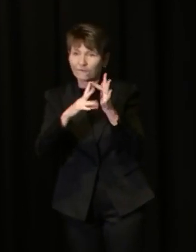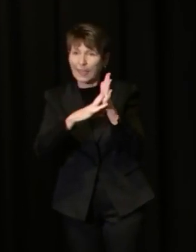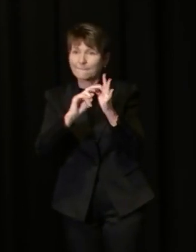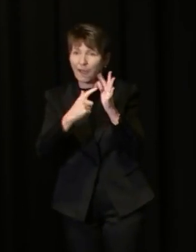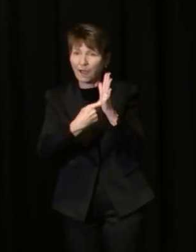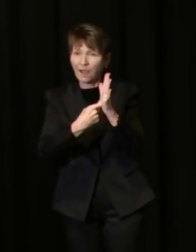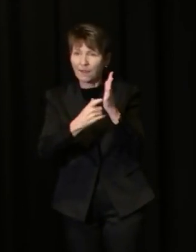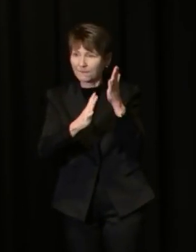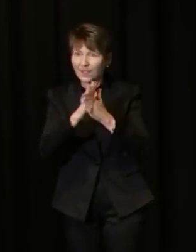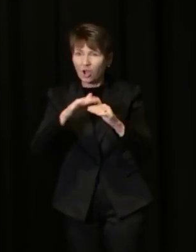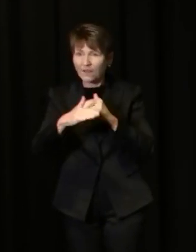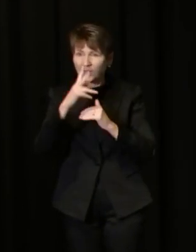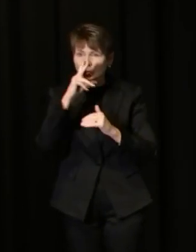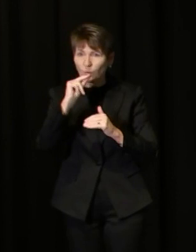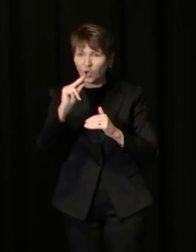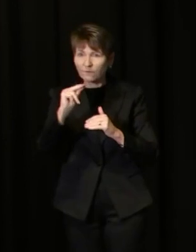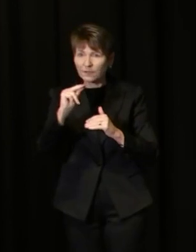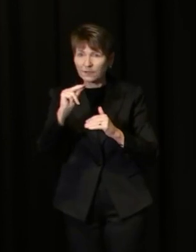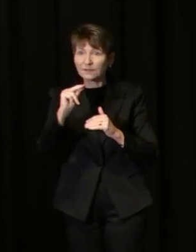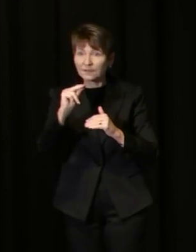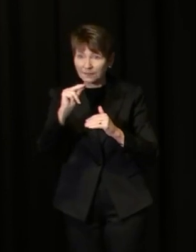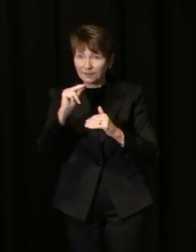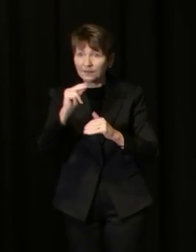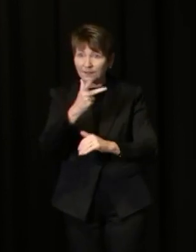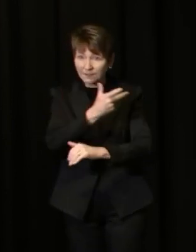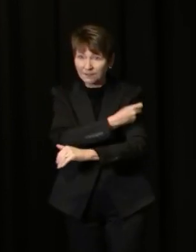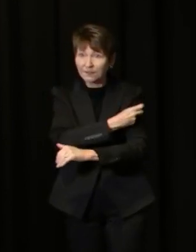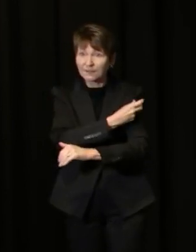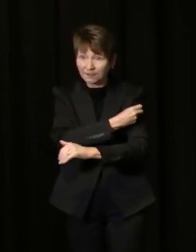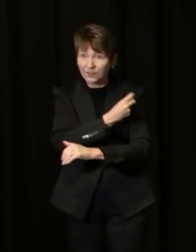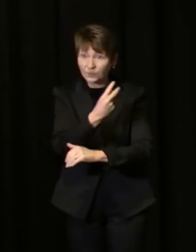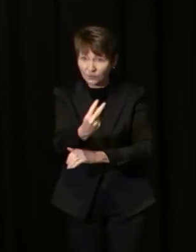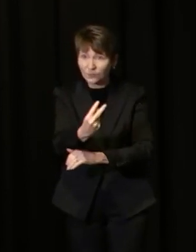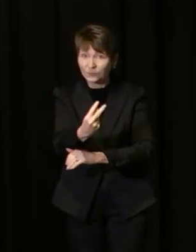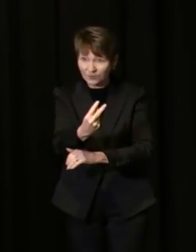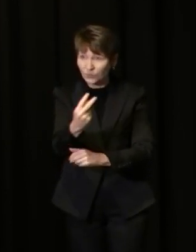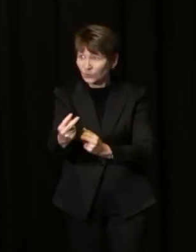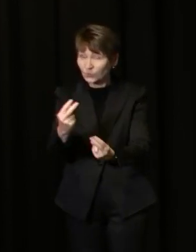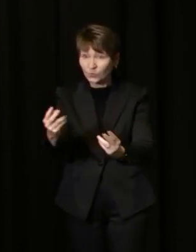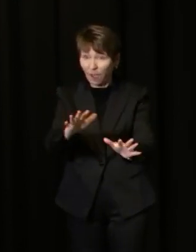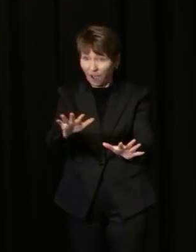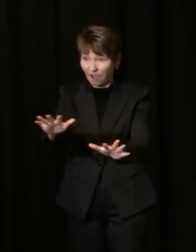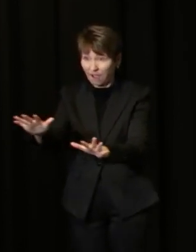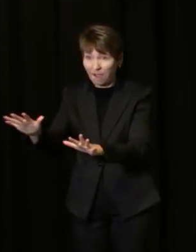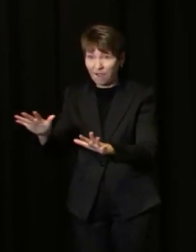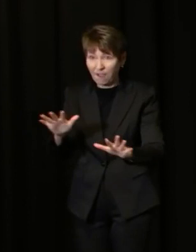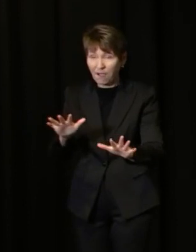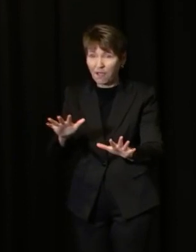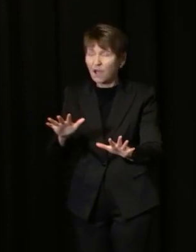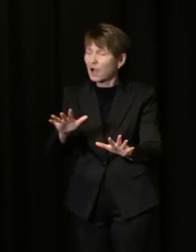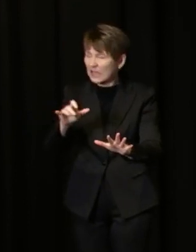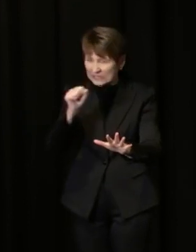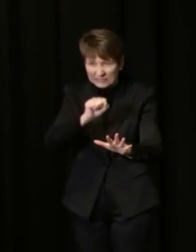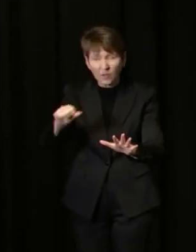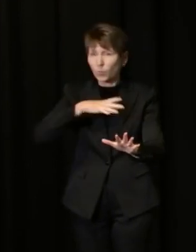2 doses. That is about as protected as we are ever going to be. Now, of course, we're not going to call time. We'll keep encouraging people to come